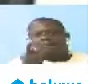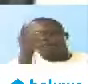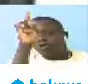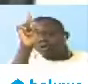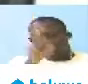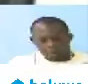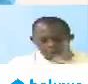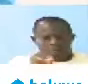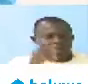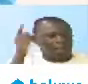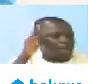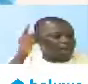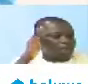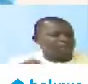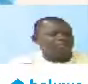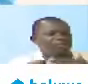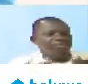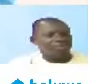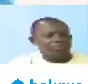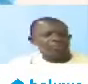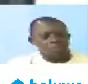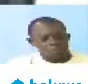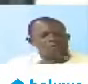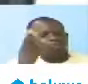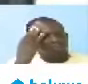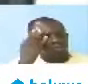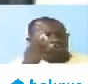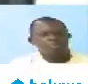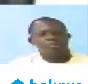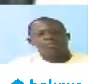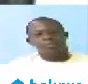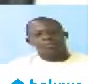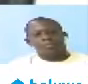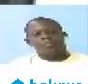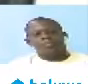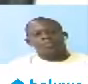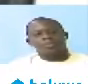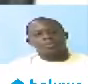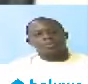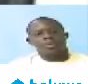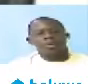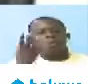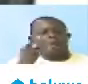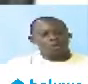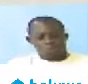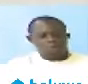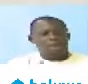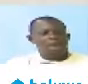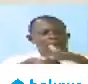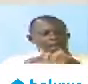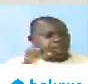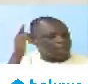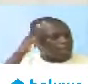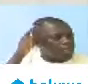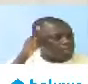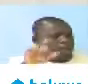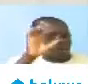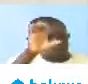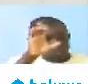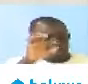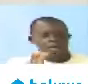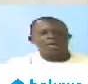in Liberia? Yeah, some bindola what follow in Liberia. Berundunda Liberia. When we entered Liberia,